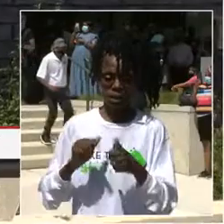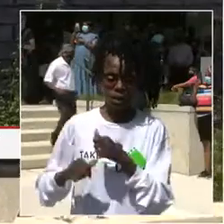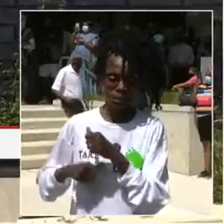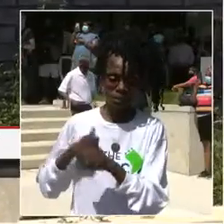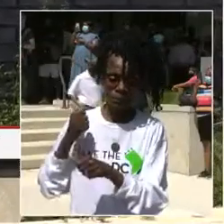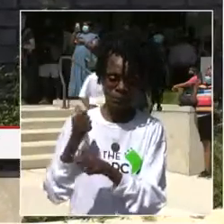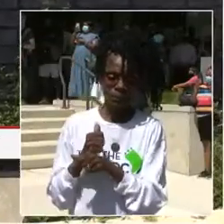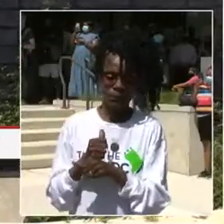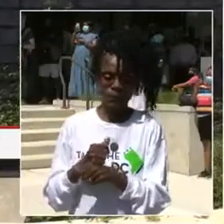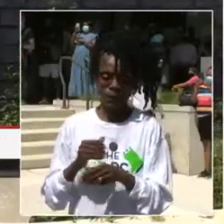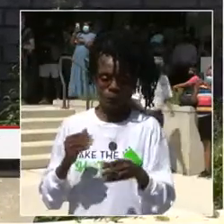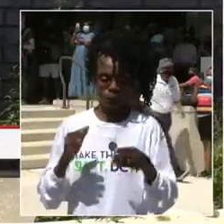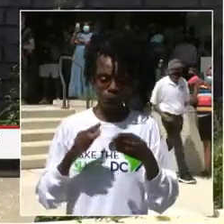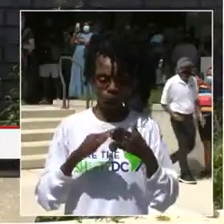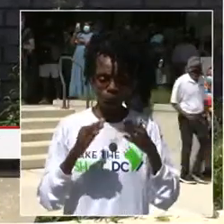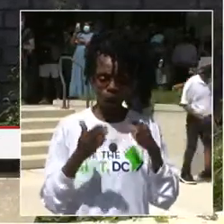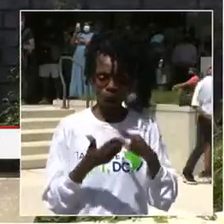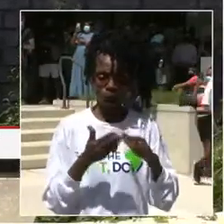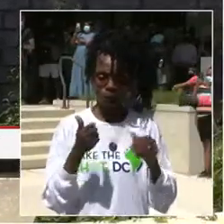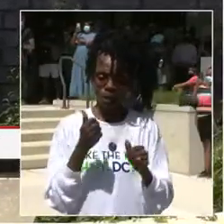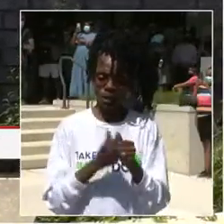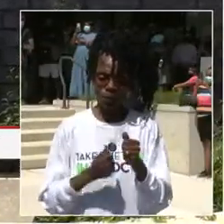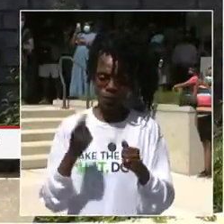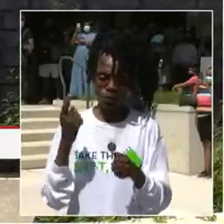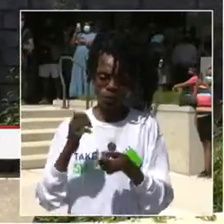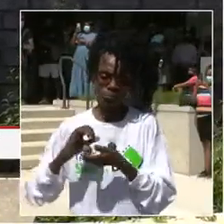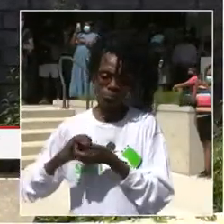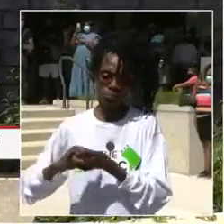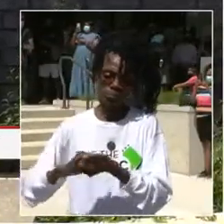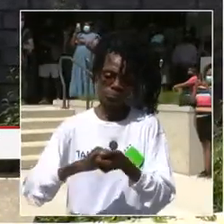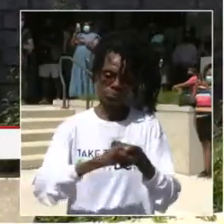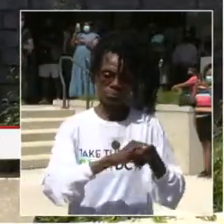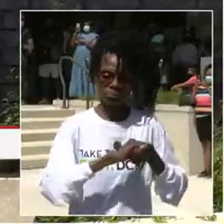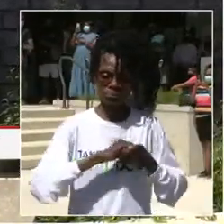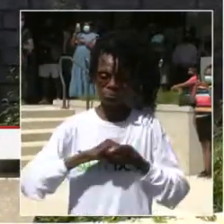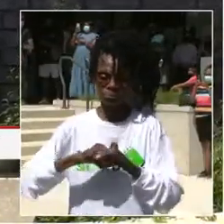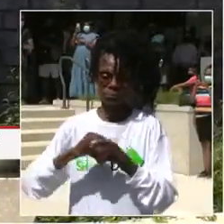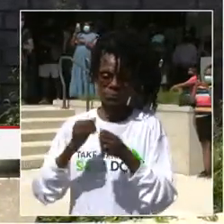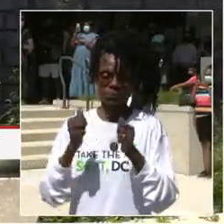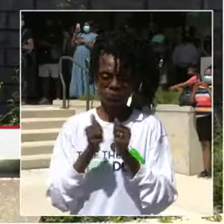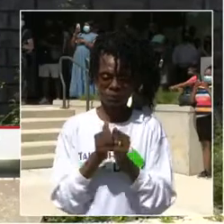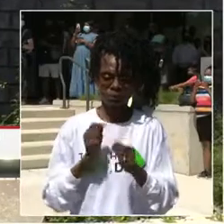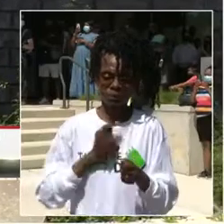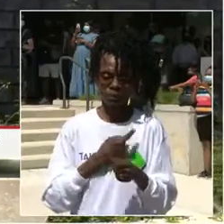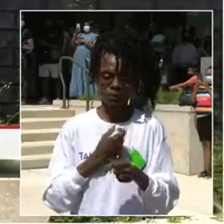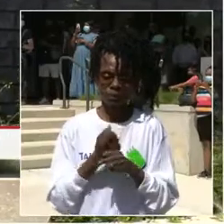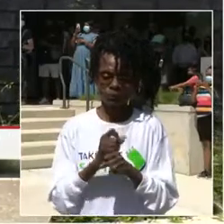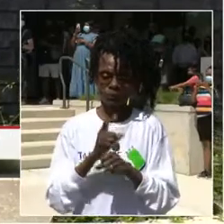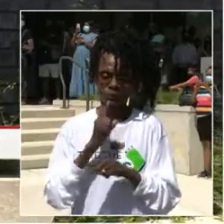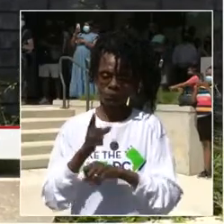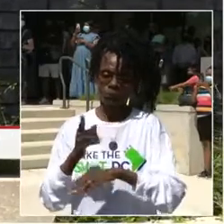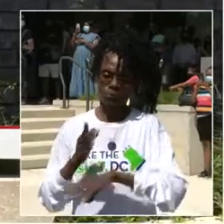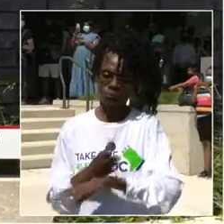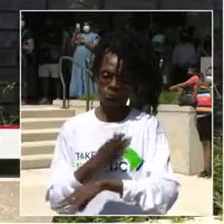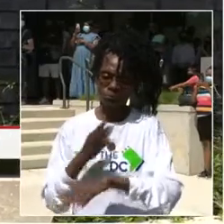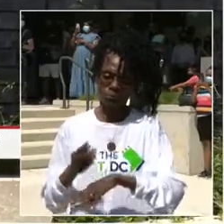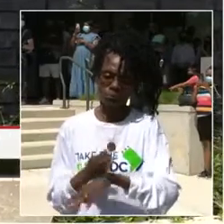community, for working hand in hand with us to make sure that the construction of this